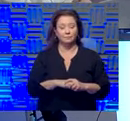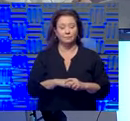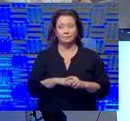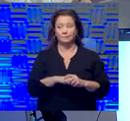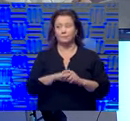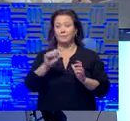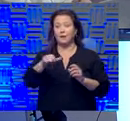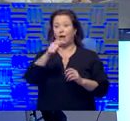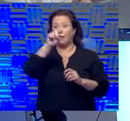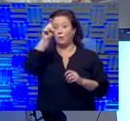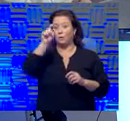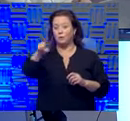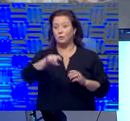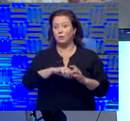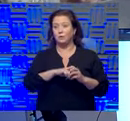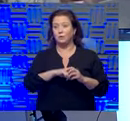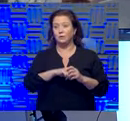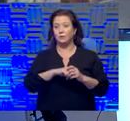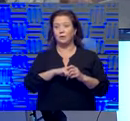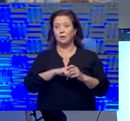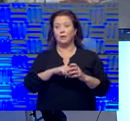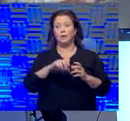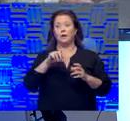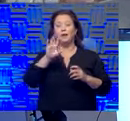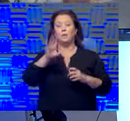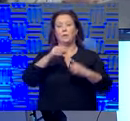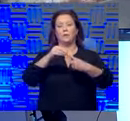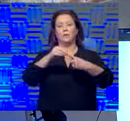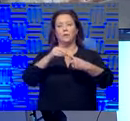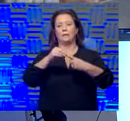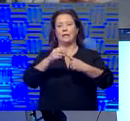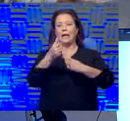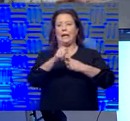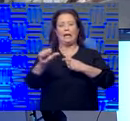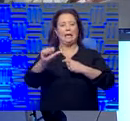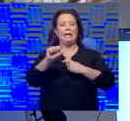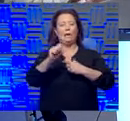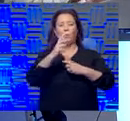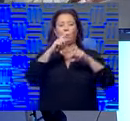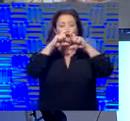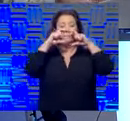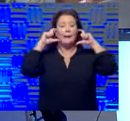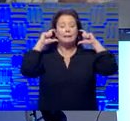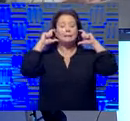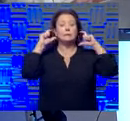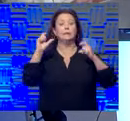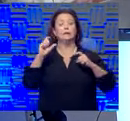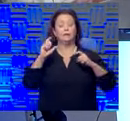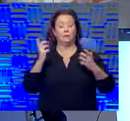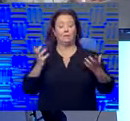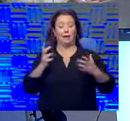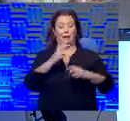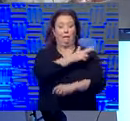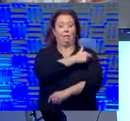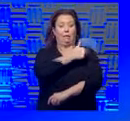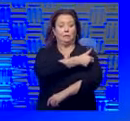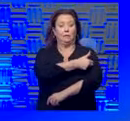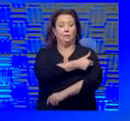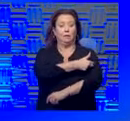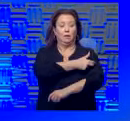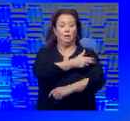Other questions? Yeah, and again, I think with those devices, just as anything, even with masks that we've had in the hospital that were,